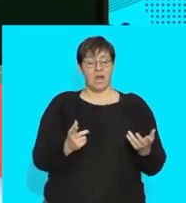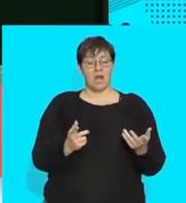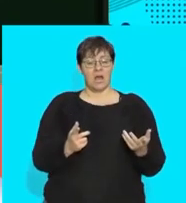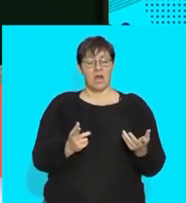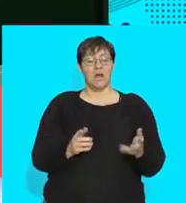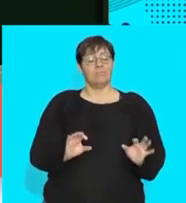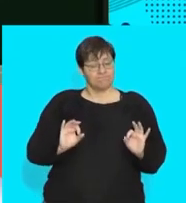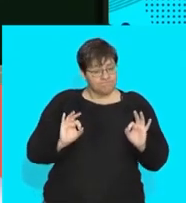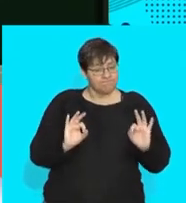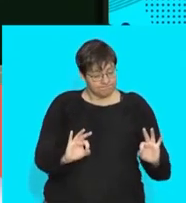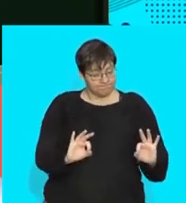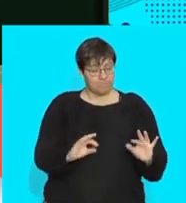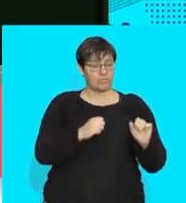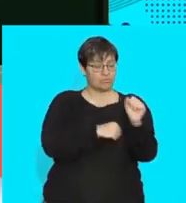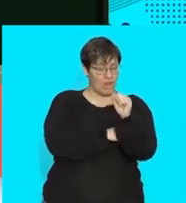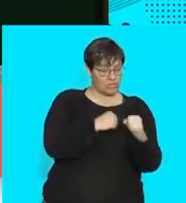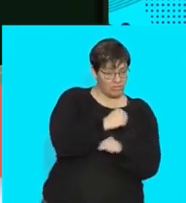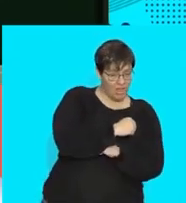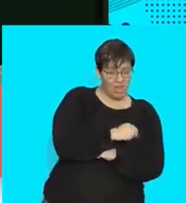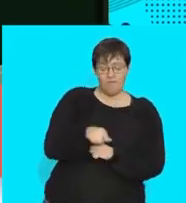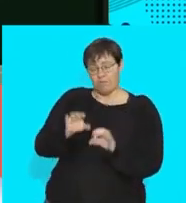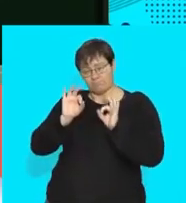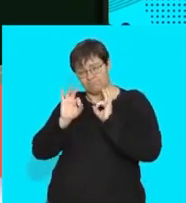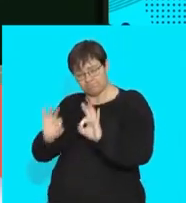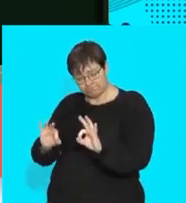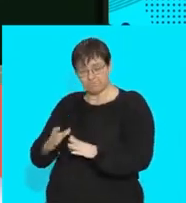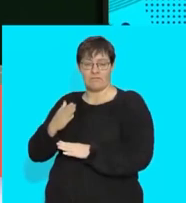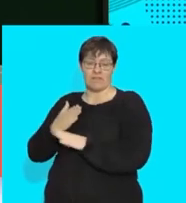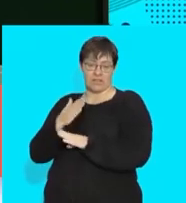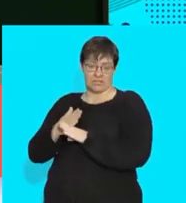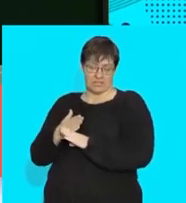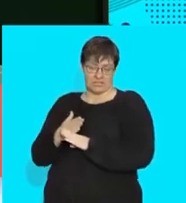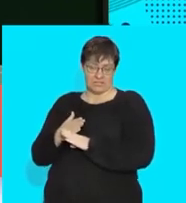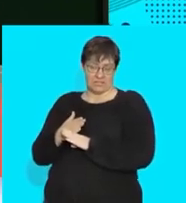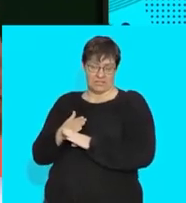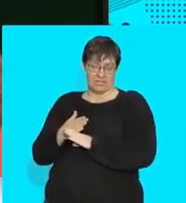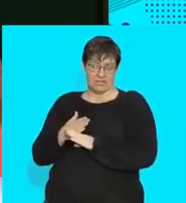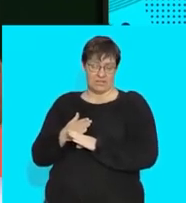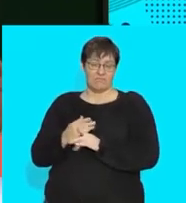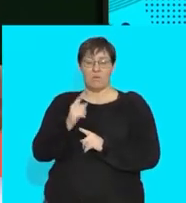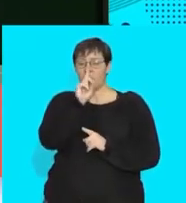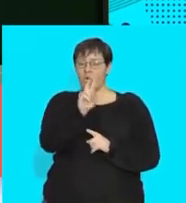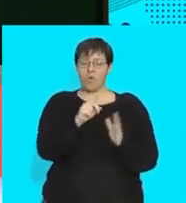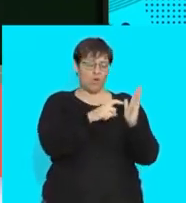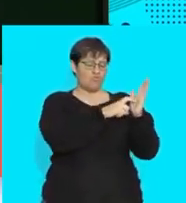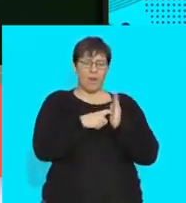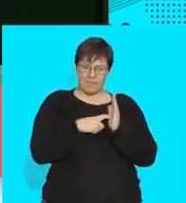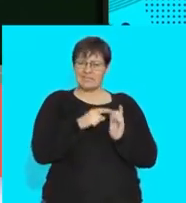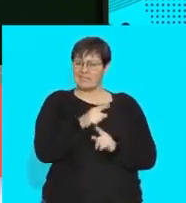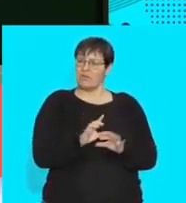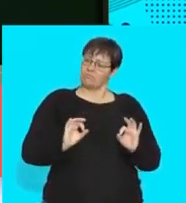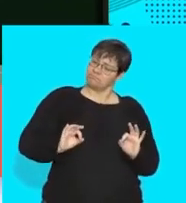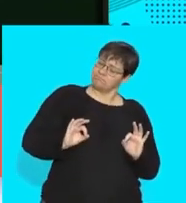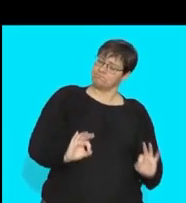efficient structure for an efficient function. So when we look at the requirements for an